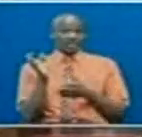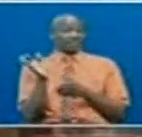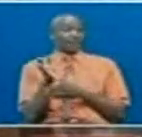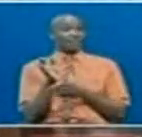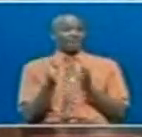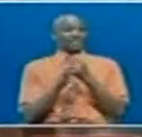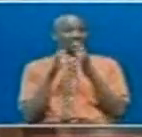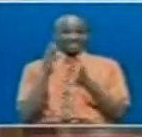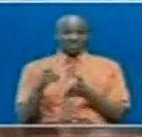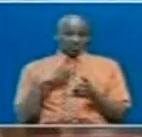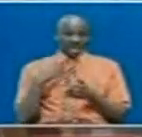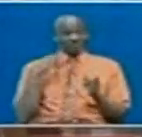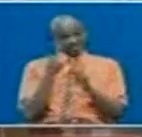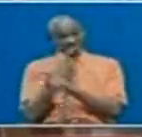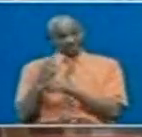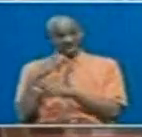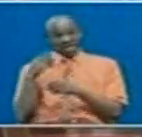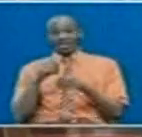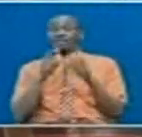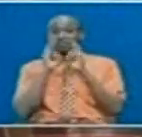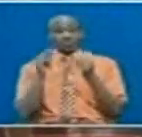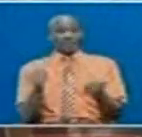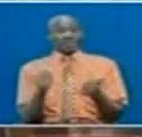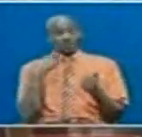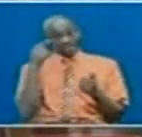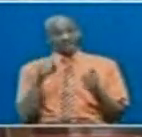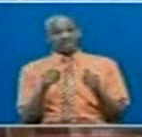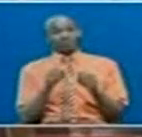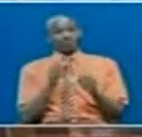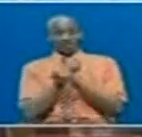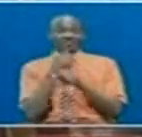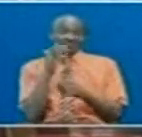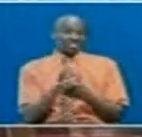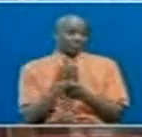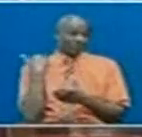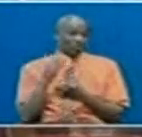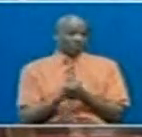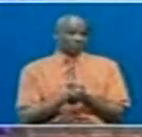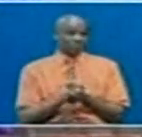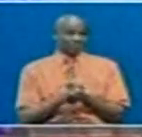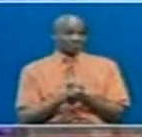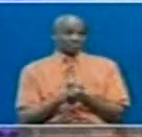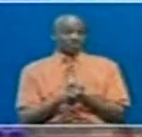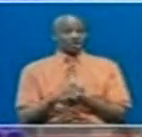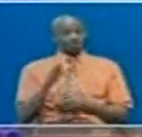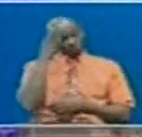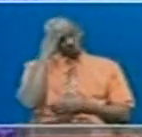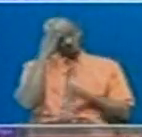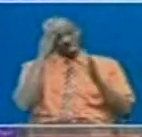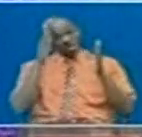are thwarted attacks that are never reported. What do you think? You know, the nature of a human